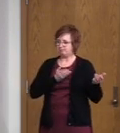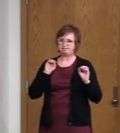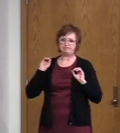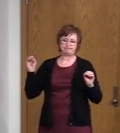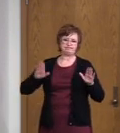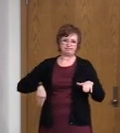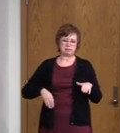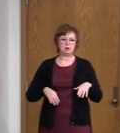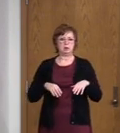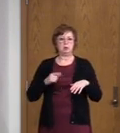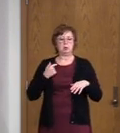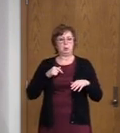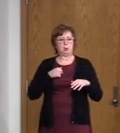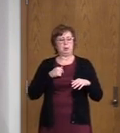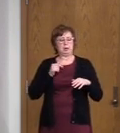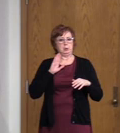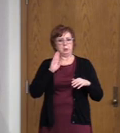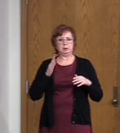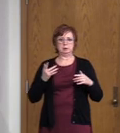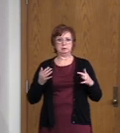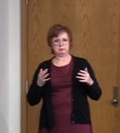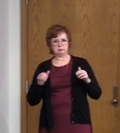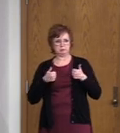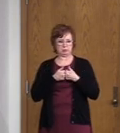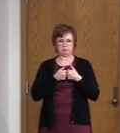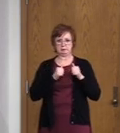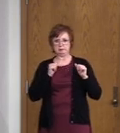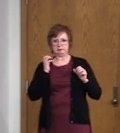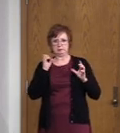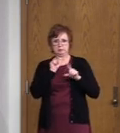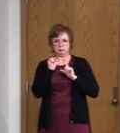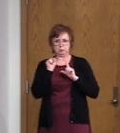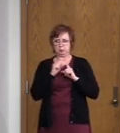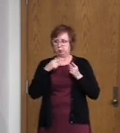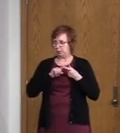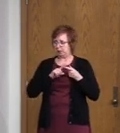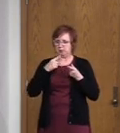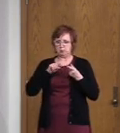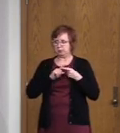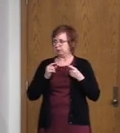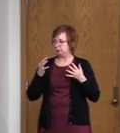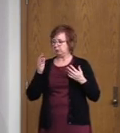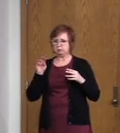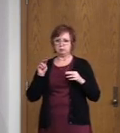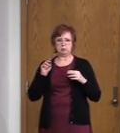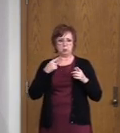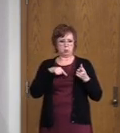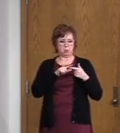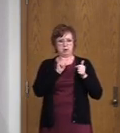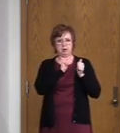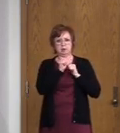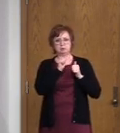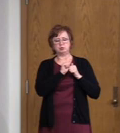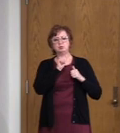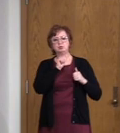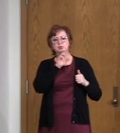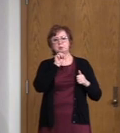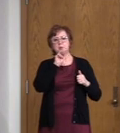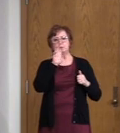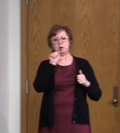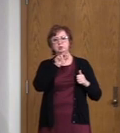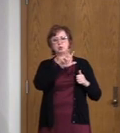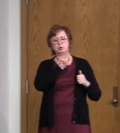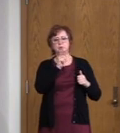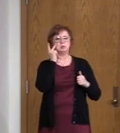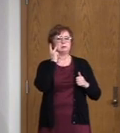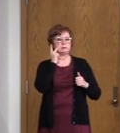And that will continue to be a challenge for us without knowing what vaccine is coming past Q1 of this year. Phase 2 has also